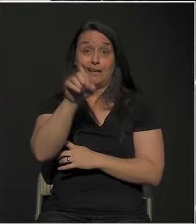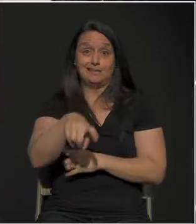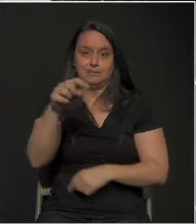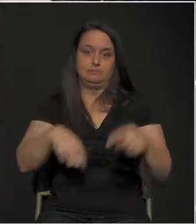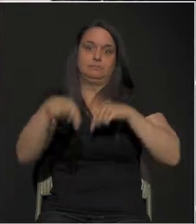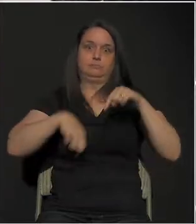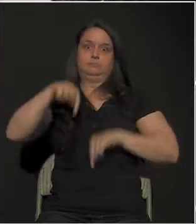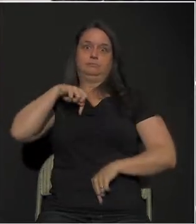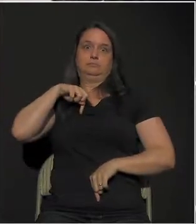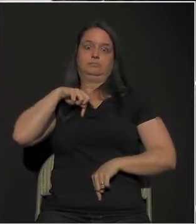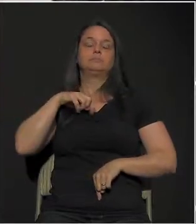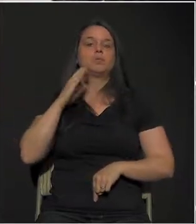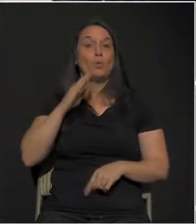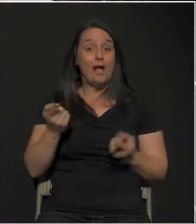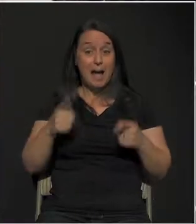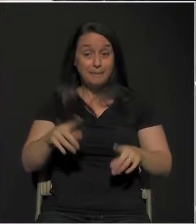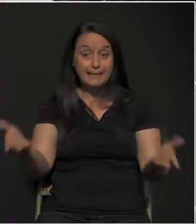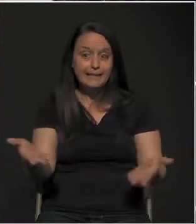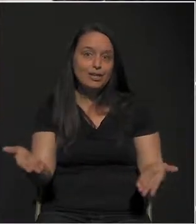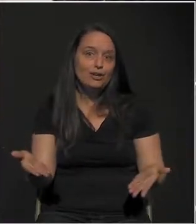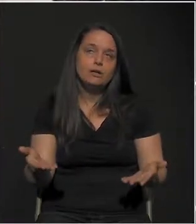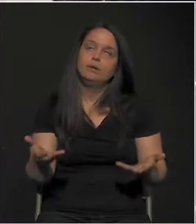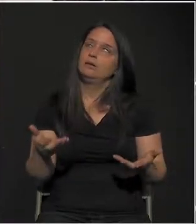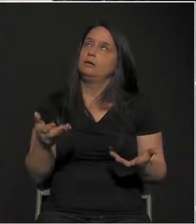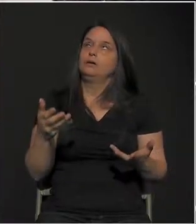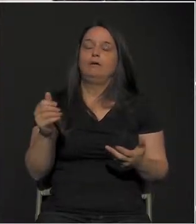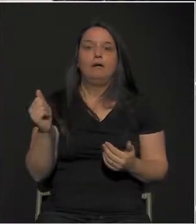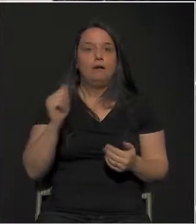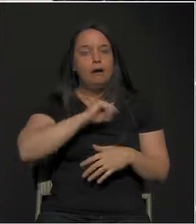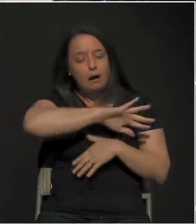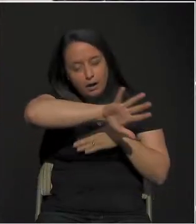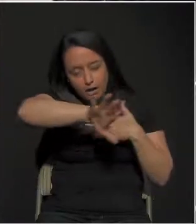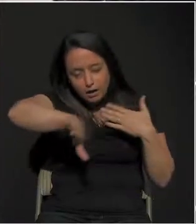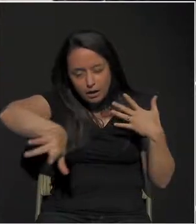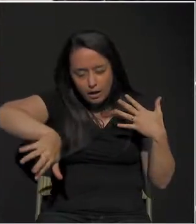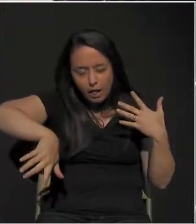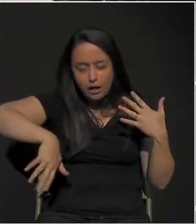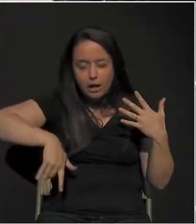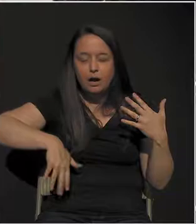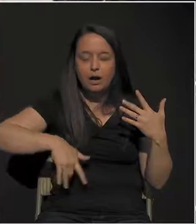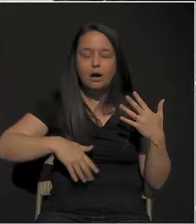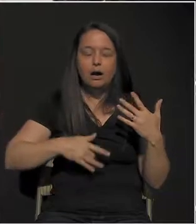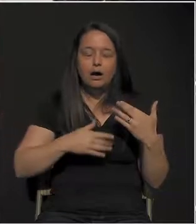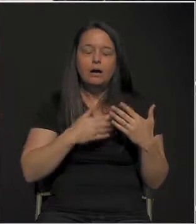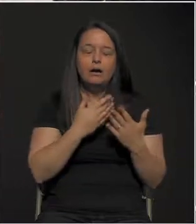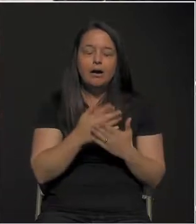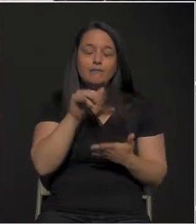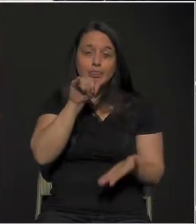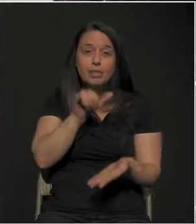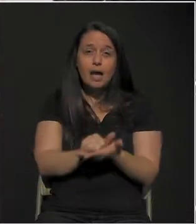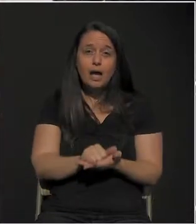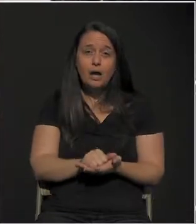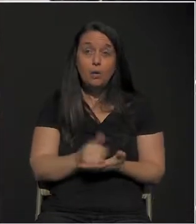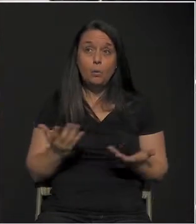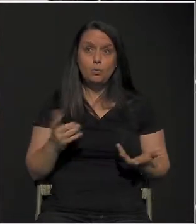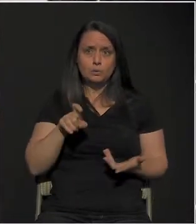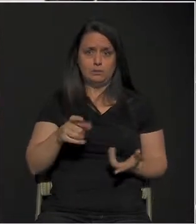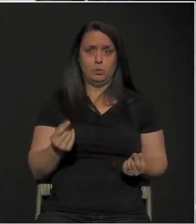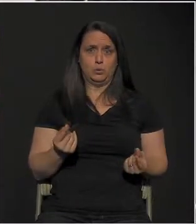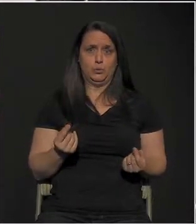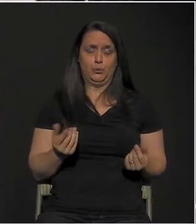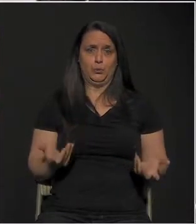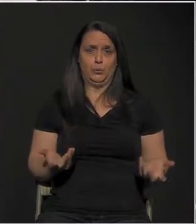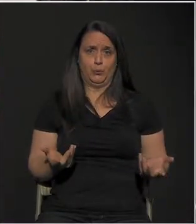backwards. You know, is that going to happen here? All of that stuff, in the midst of all of that, what are we supposed to do? And I think now is the